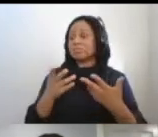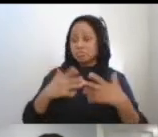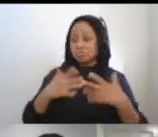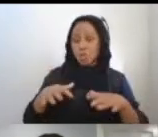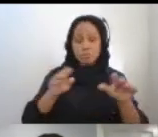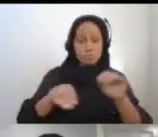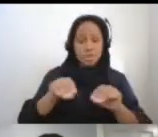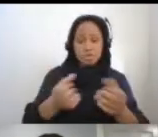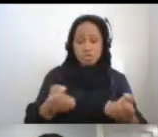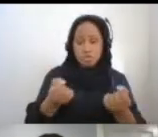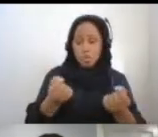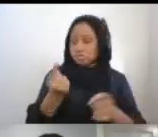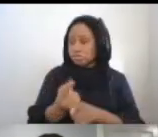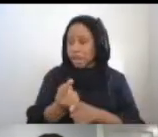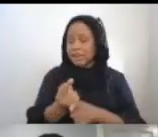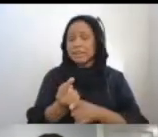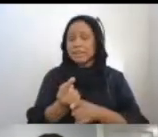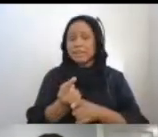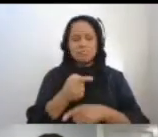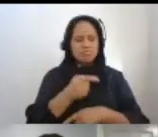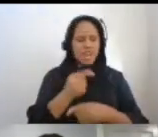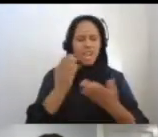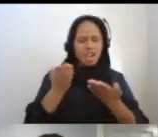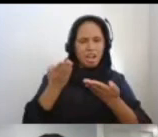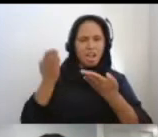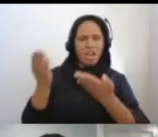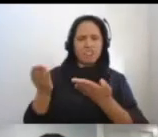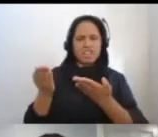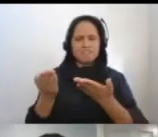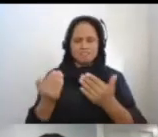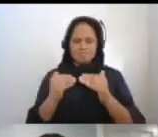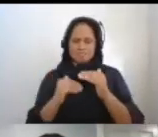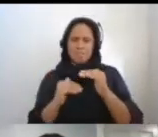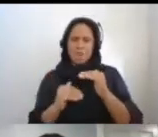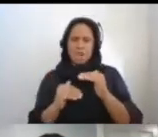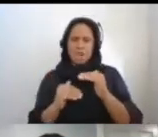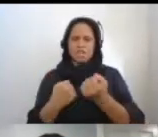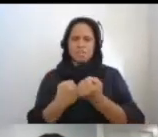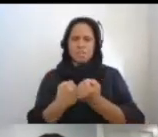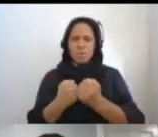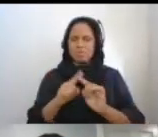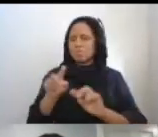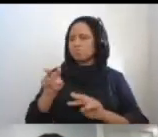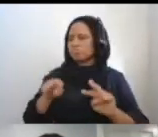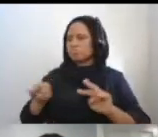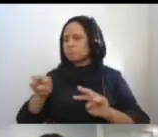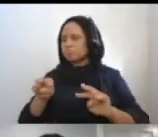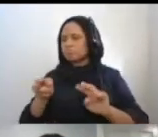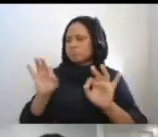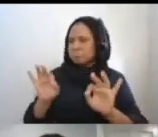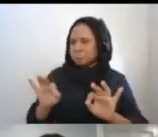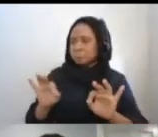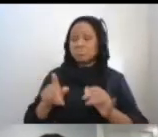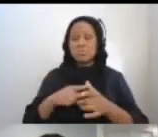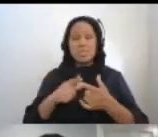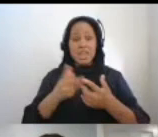right way. So they're really offering minimal supports, but just kind of keeping an eye just to make sure everything's okay. And in exchange, their